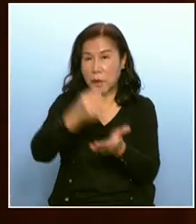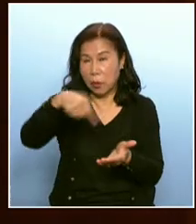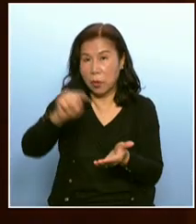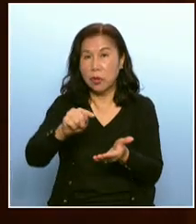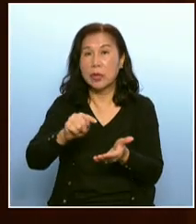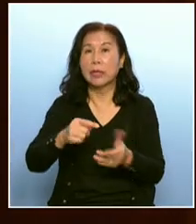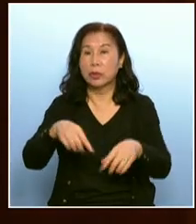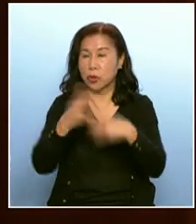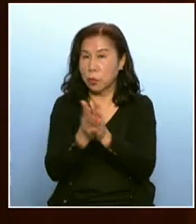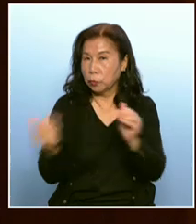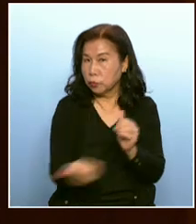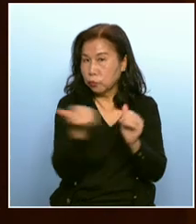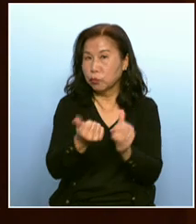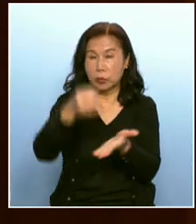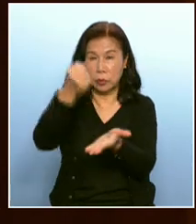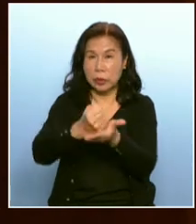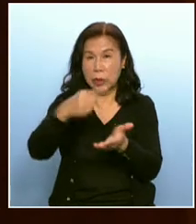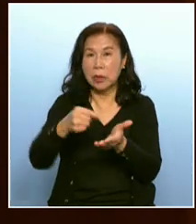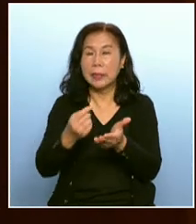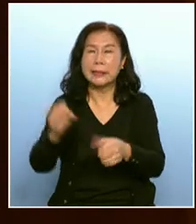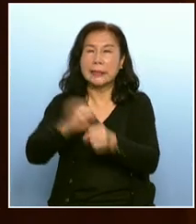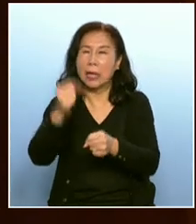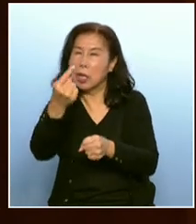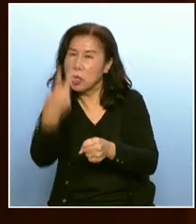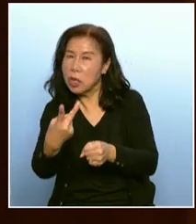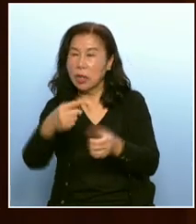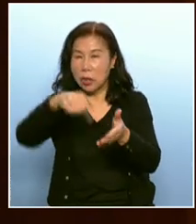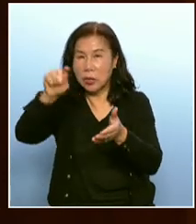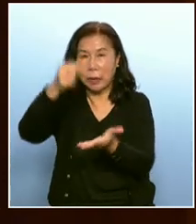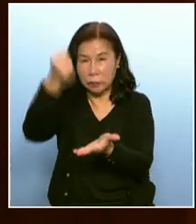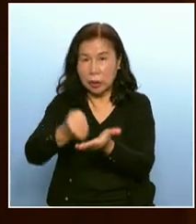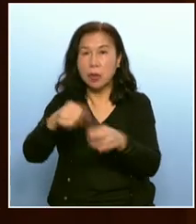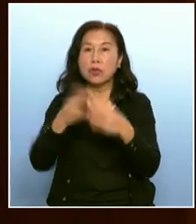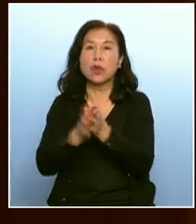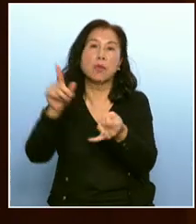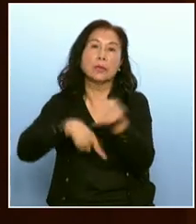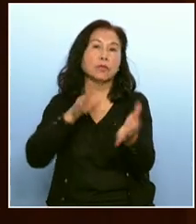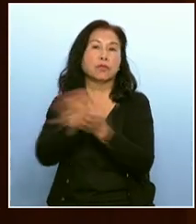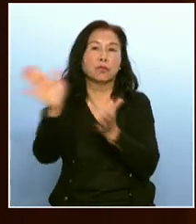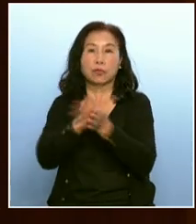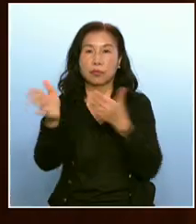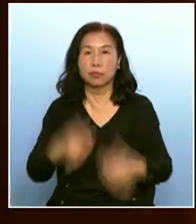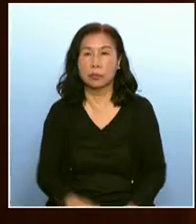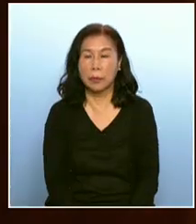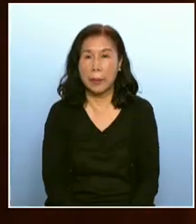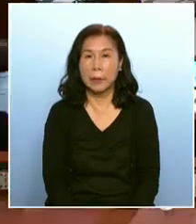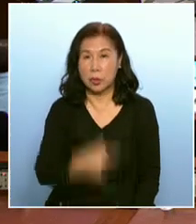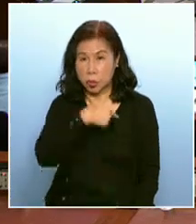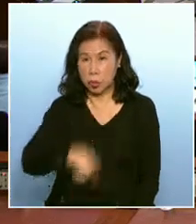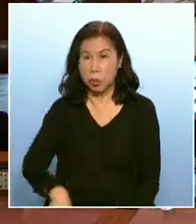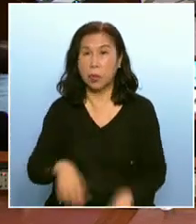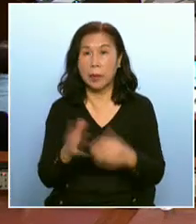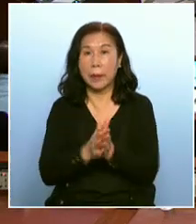rules of procedures, any ballot papers without the check mark or without